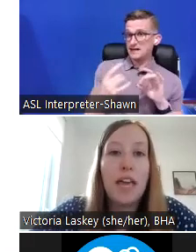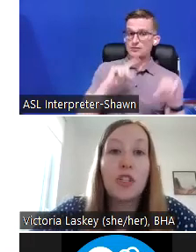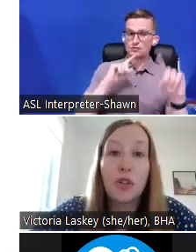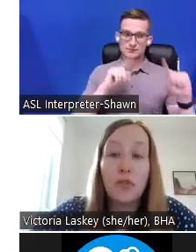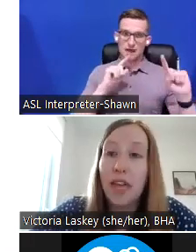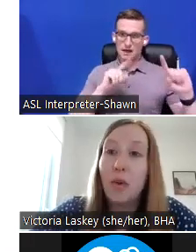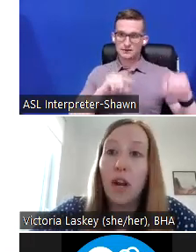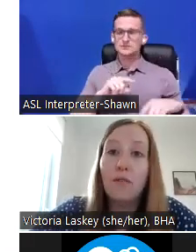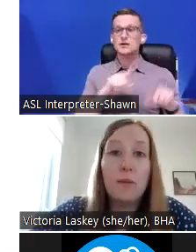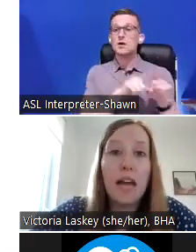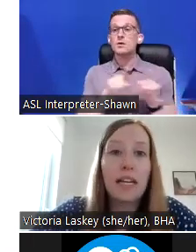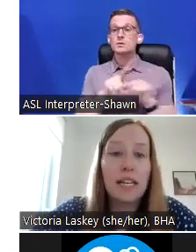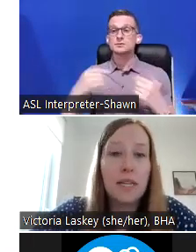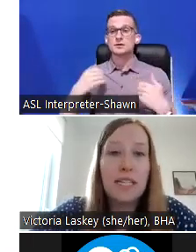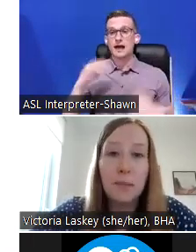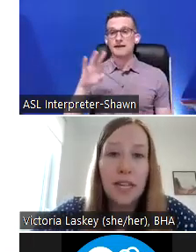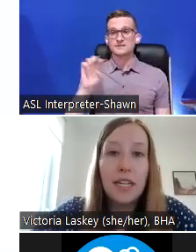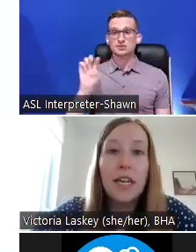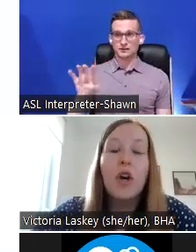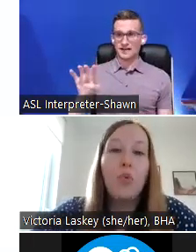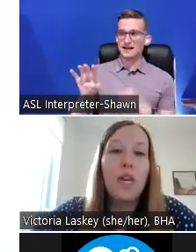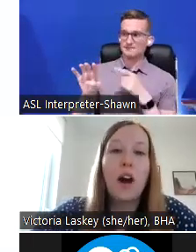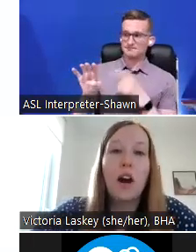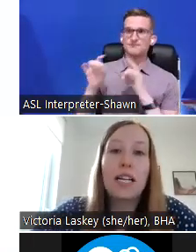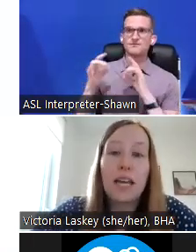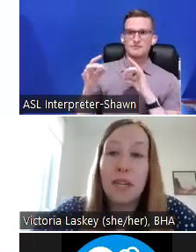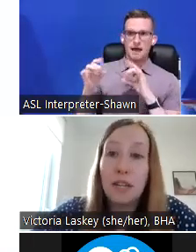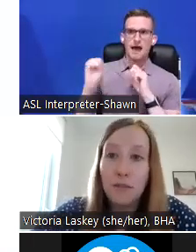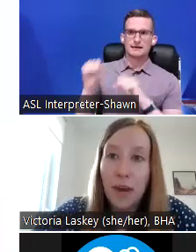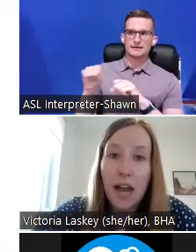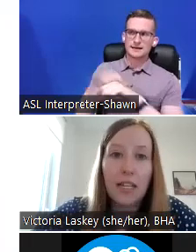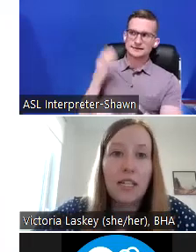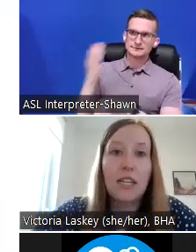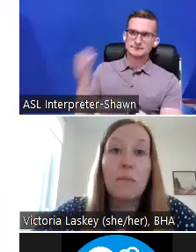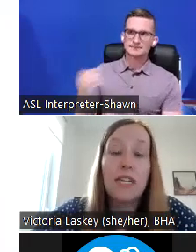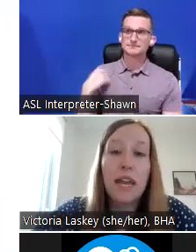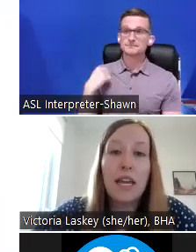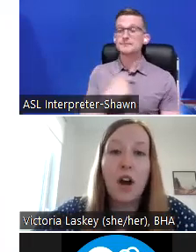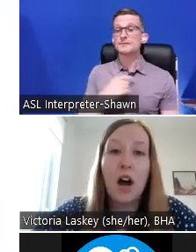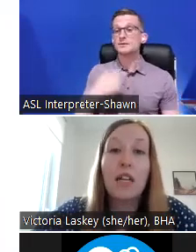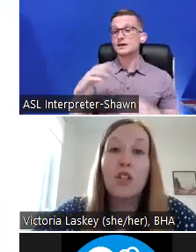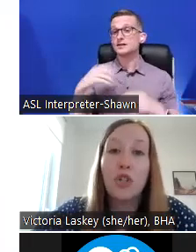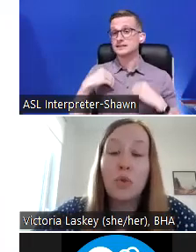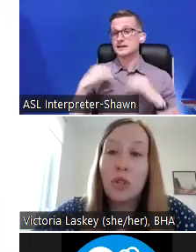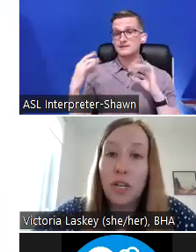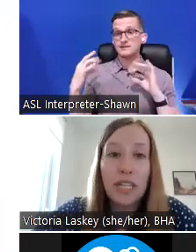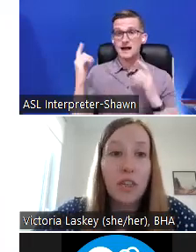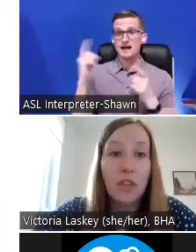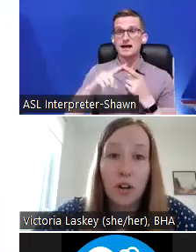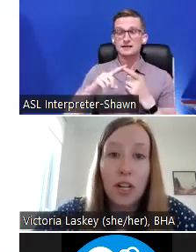have a survey where feedback can be submitted. We are accepting feedback until midnight on